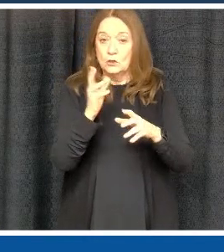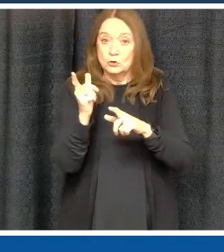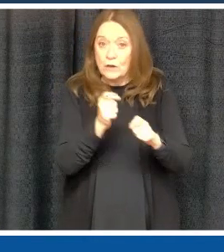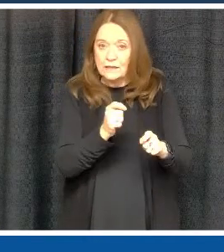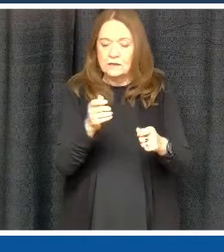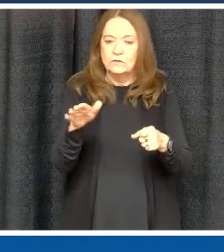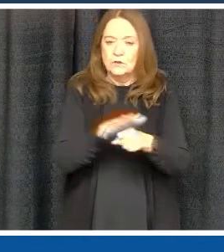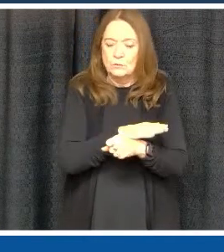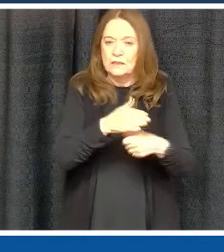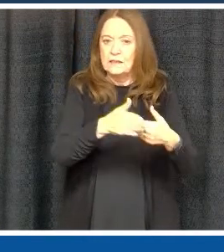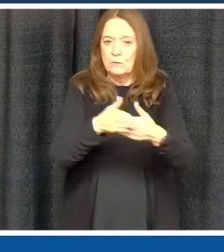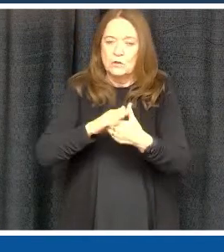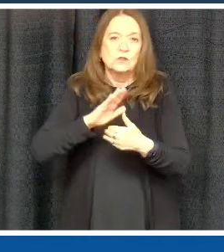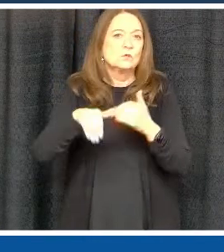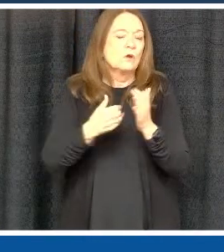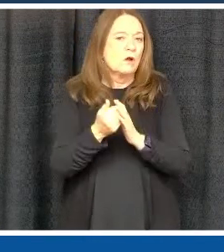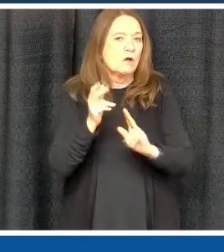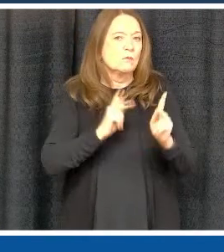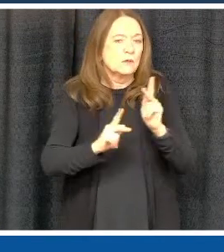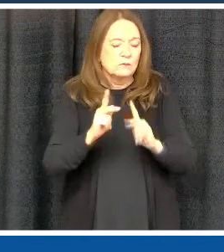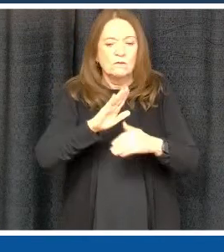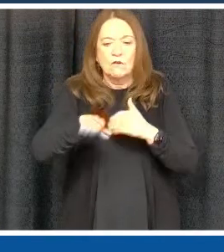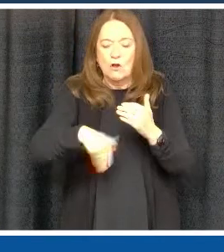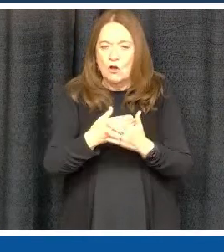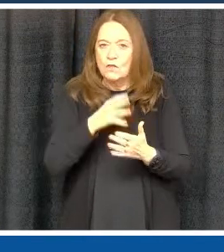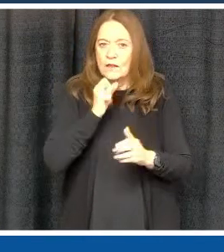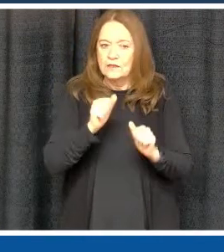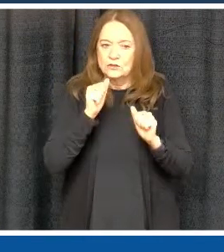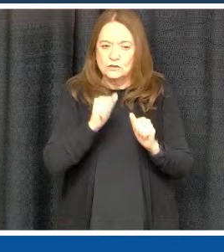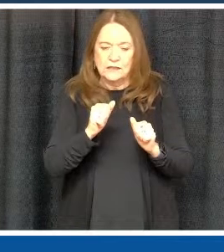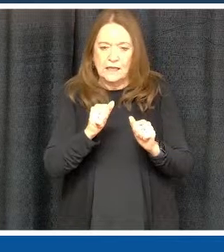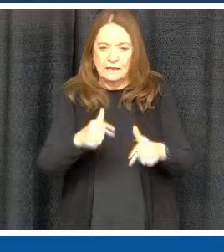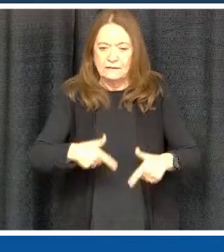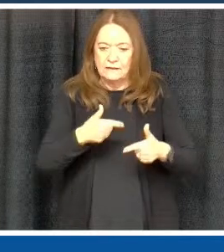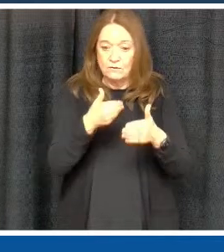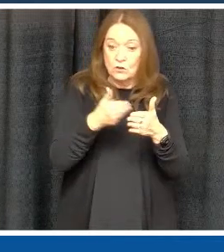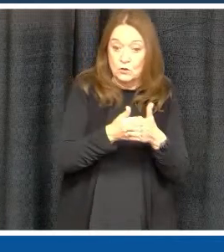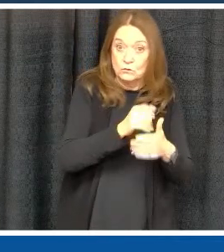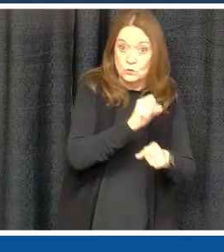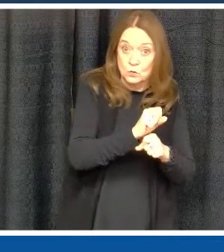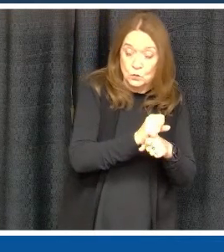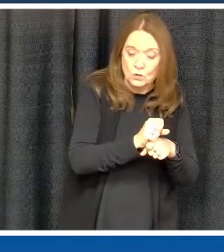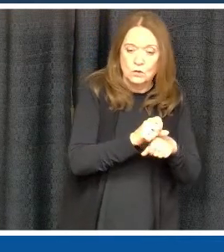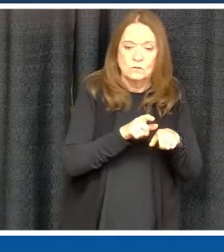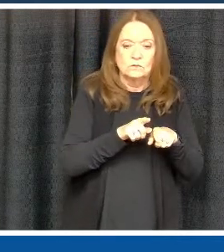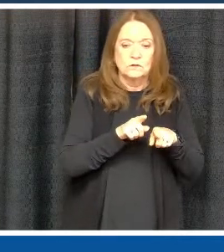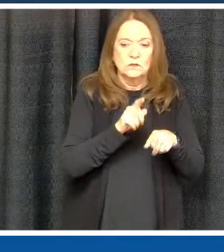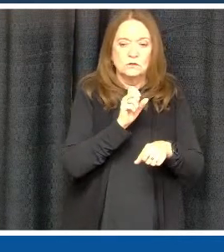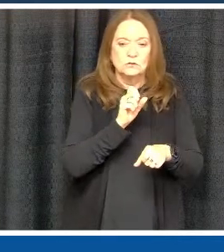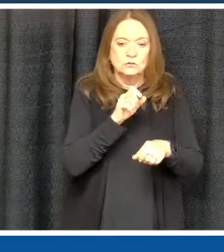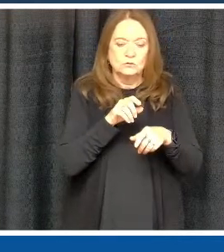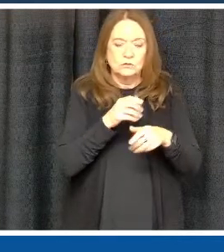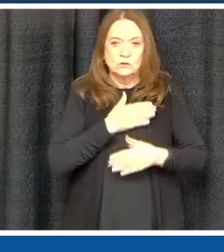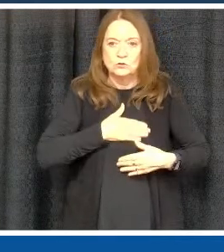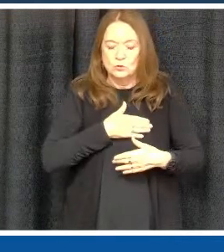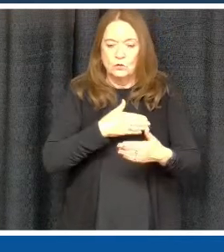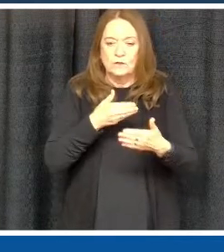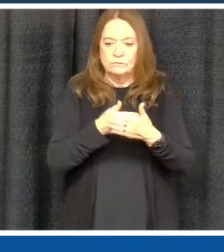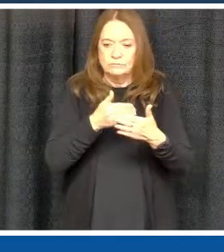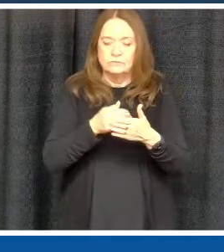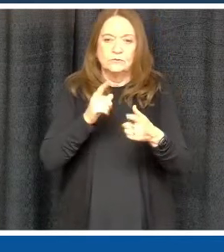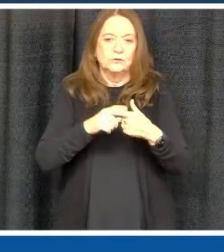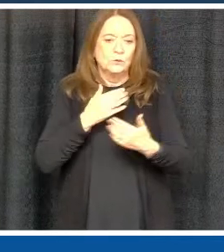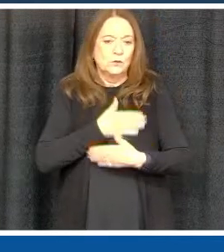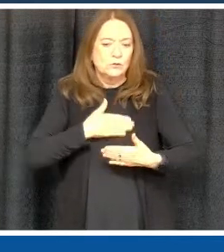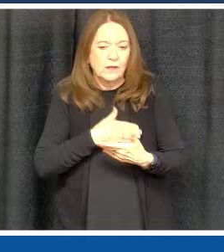neighborhoods where all residents of all ages can live close to work while enjoying easy access to everyday goods, services,